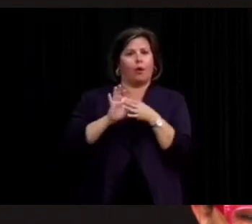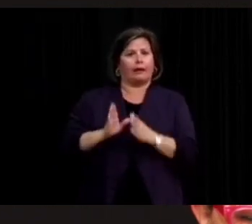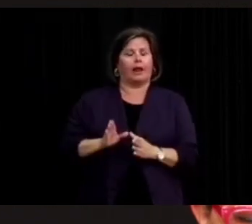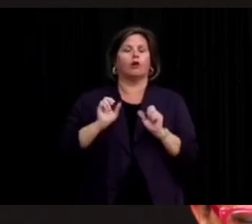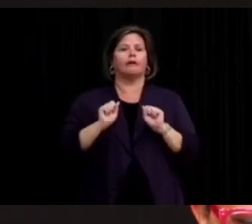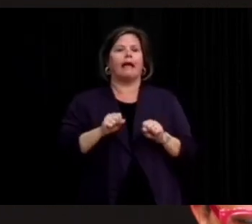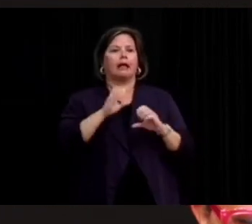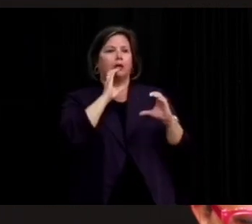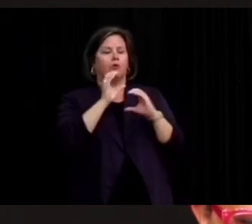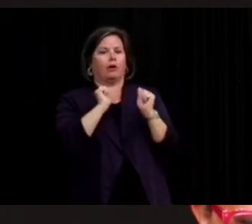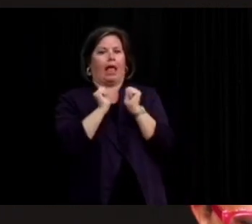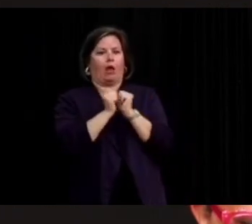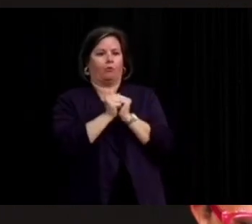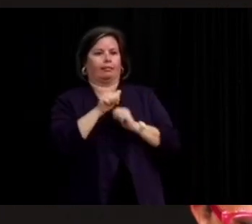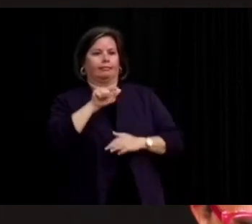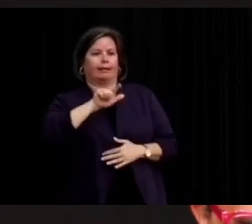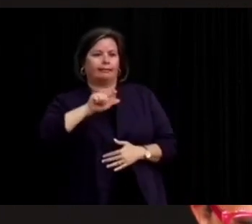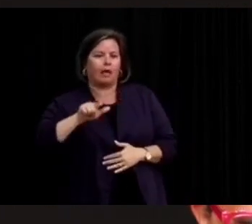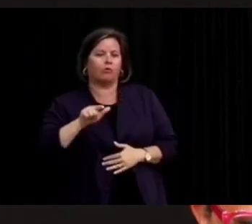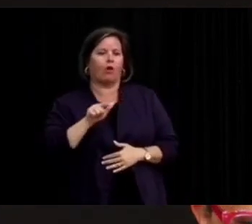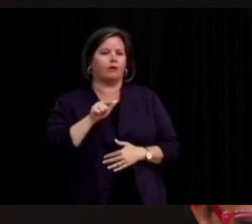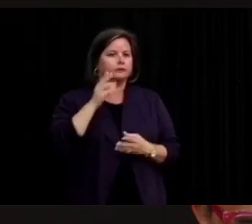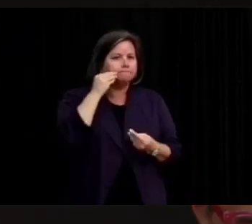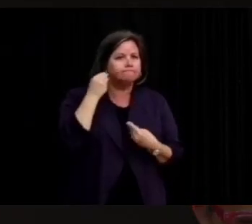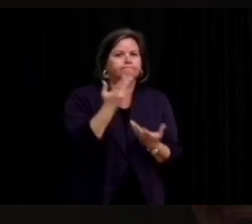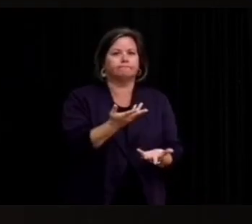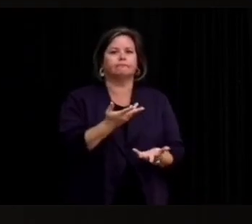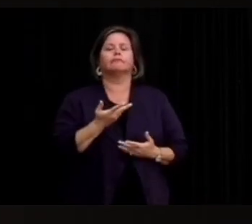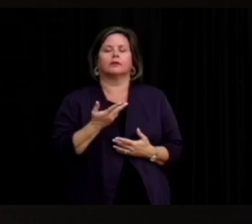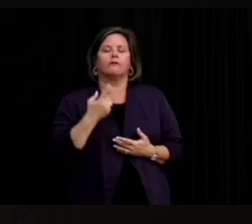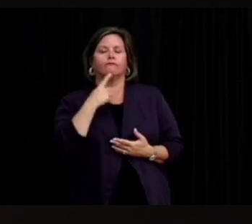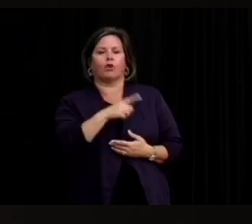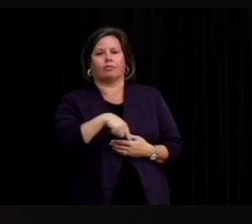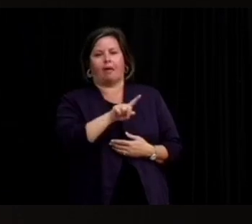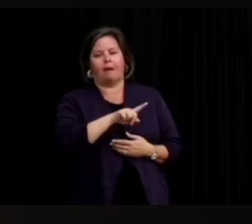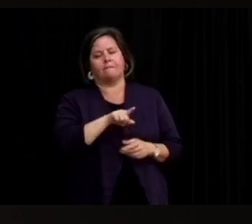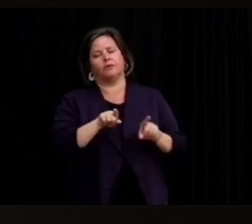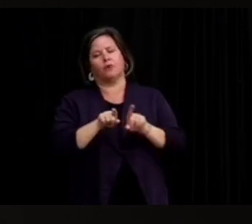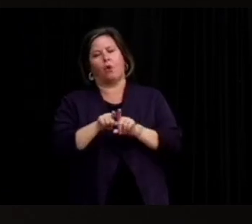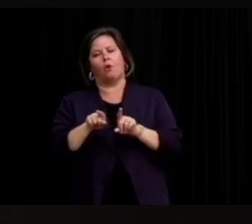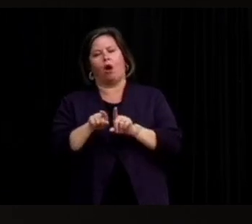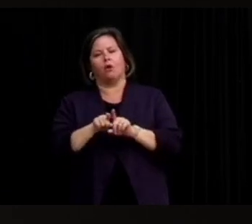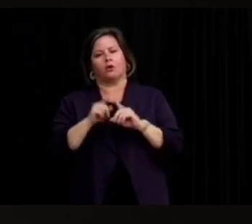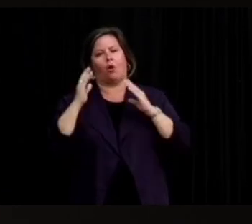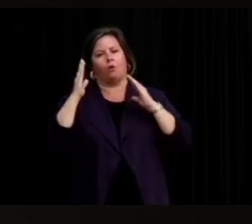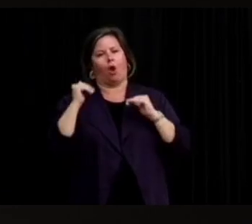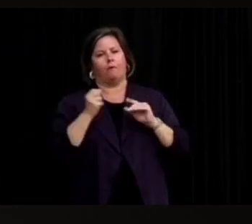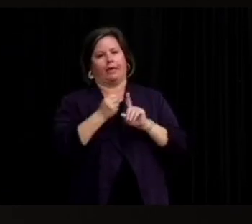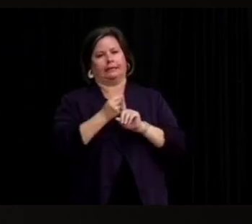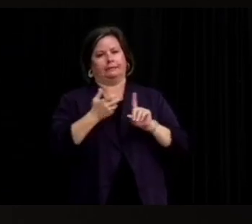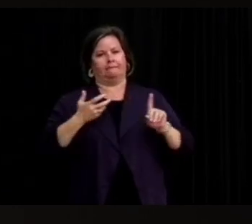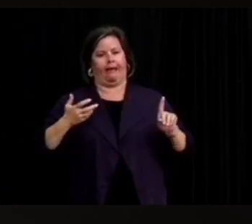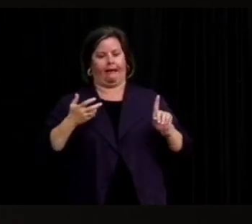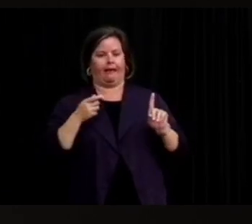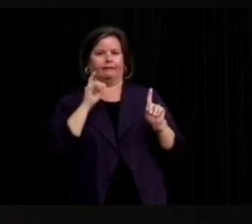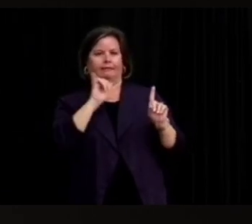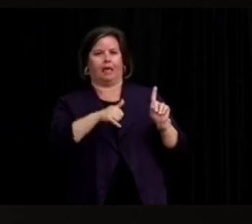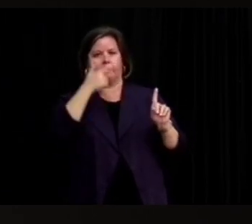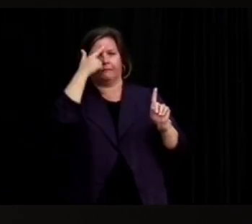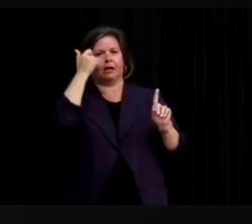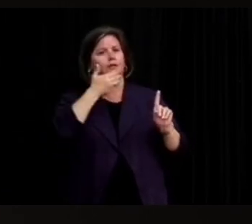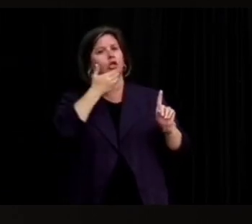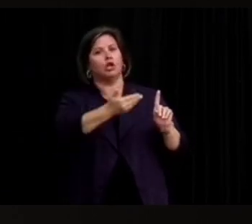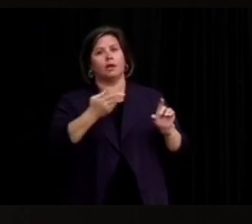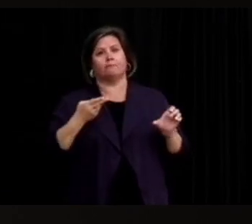communicate with the landlords and getting information out to them. So that's something also that we're hoping to expand because we've seen really good participation so far with